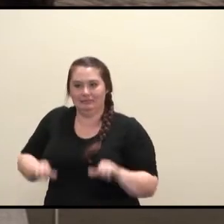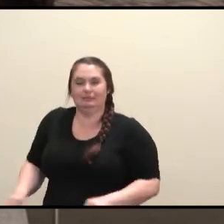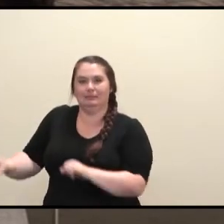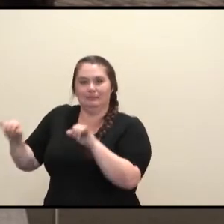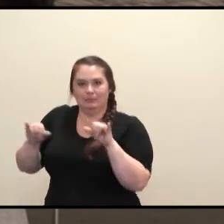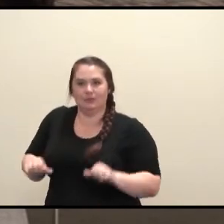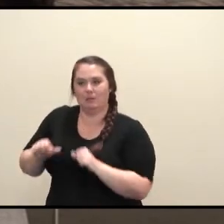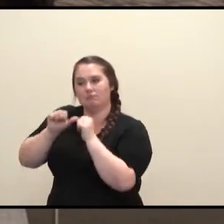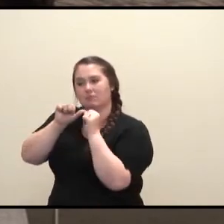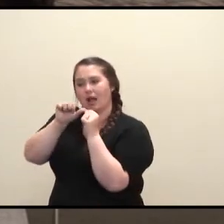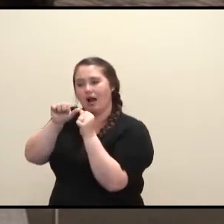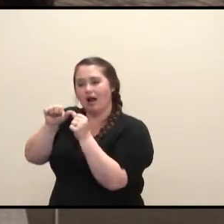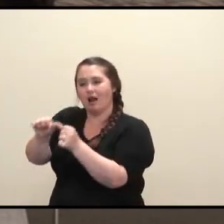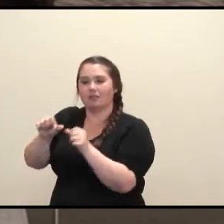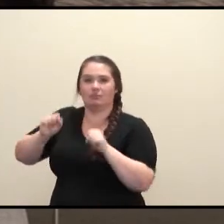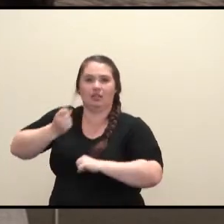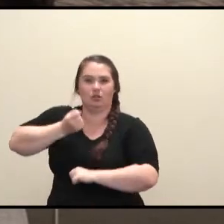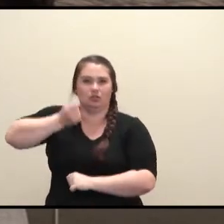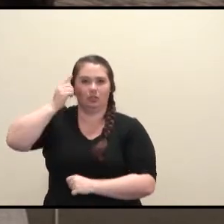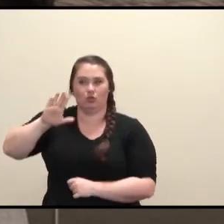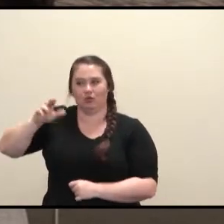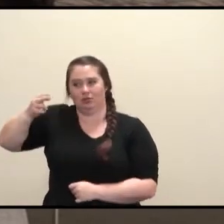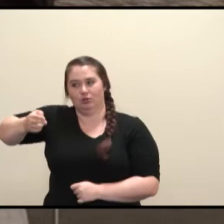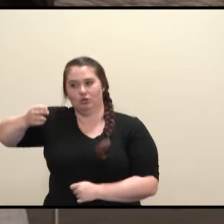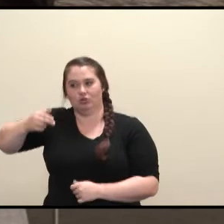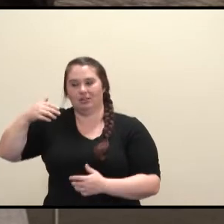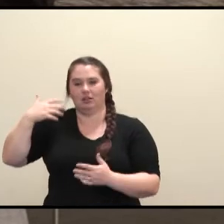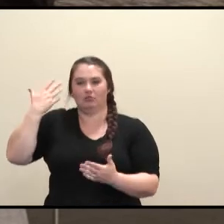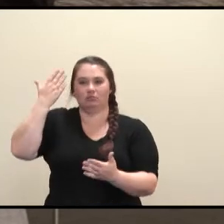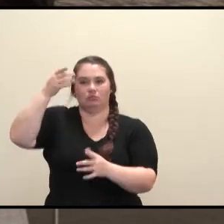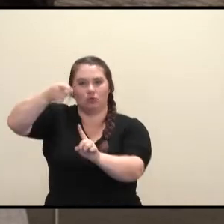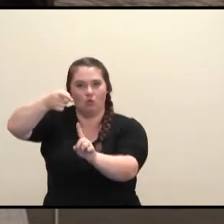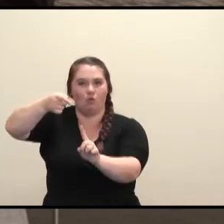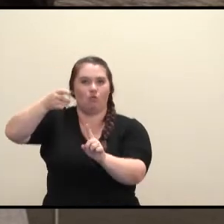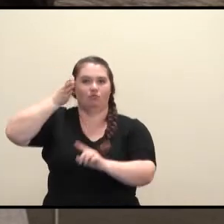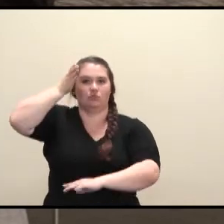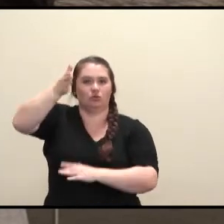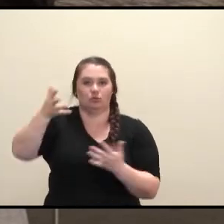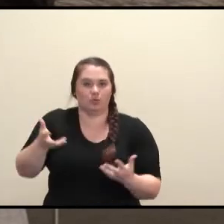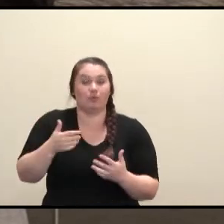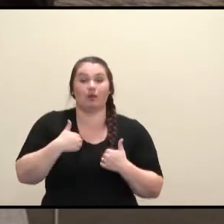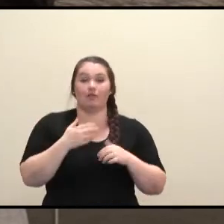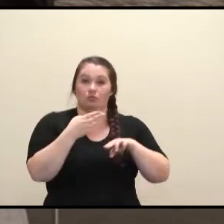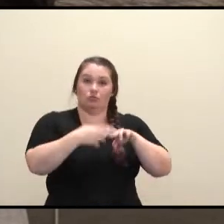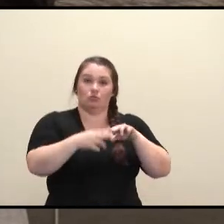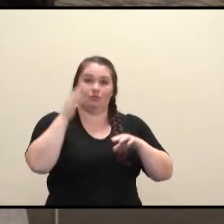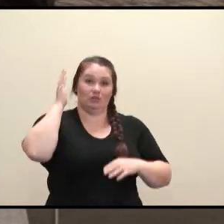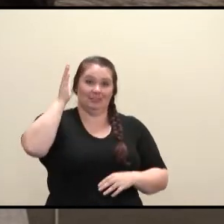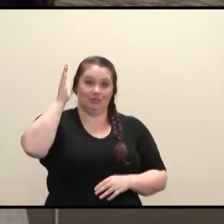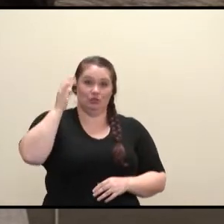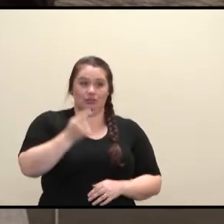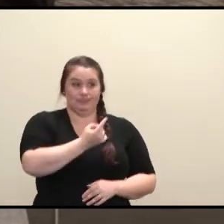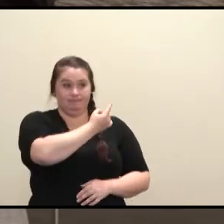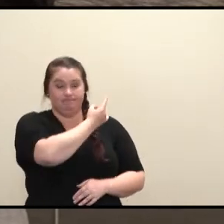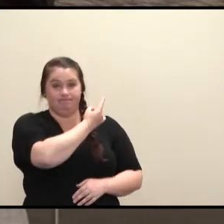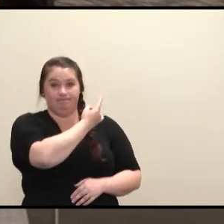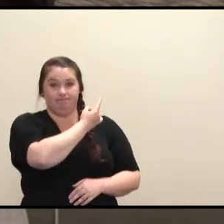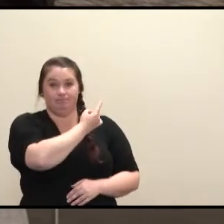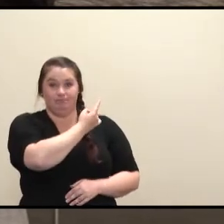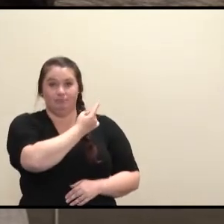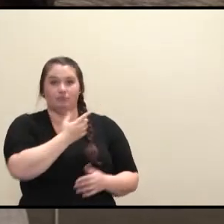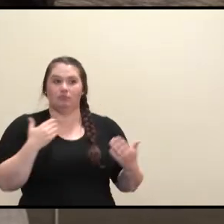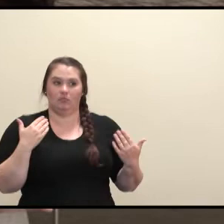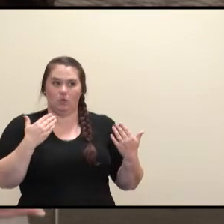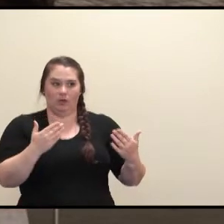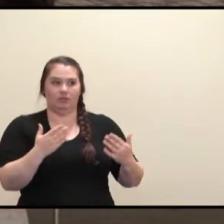really understand the history and where you're going with all of this. So we do have a brief presentation today. Please feel free